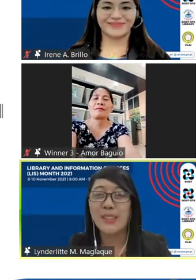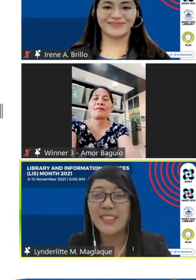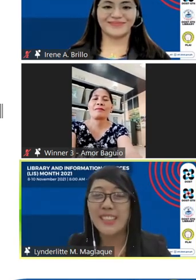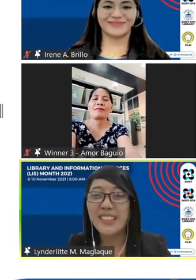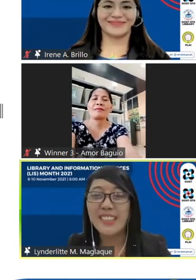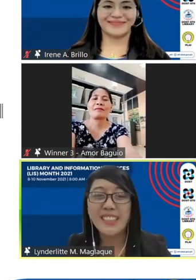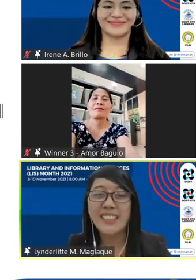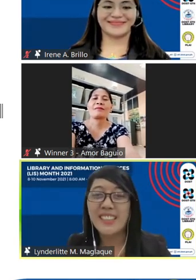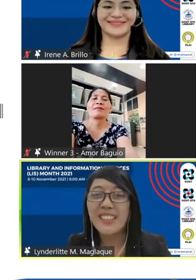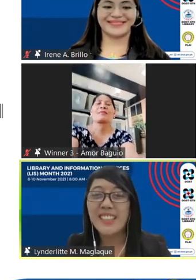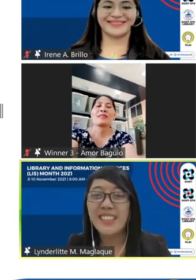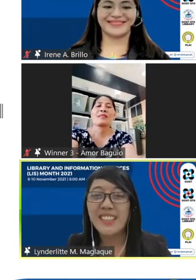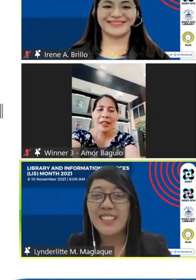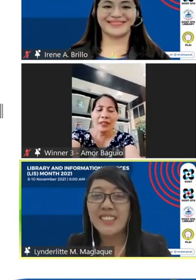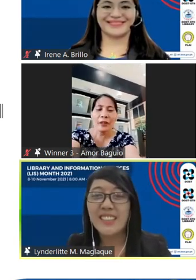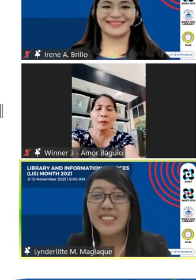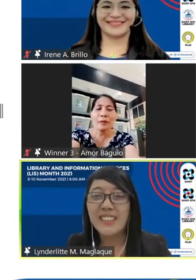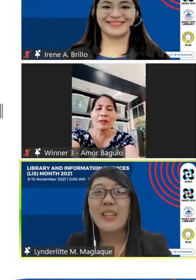Mama Moore.